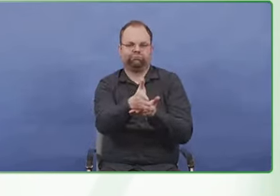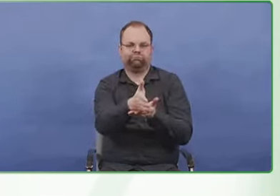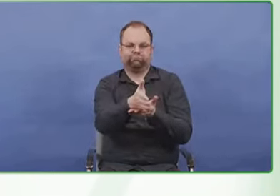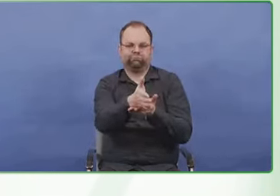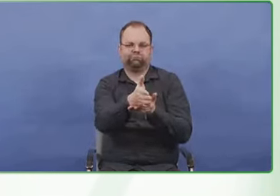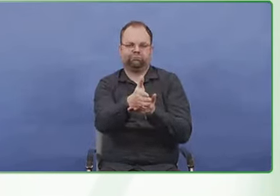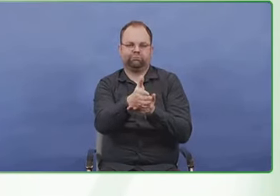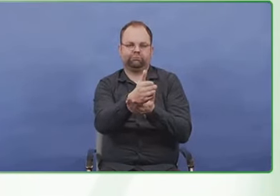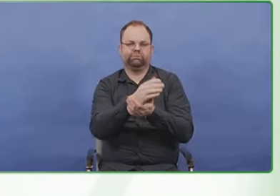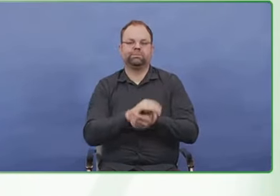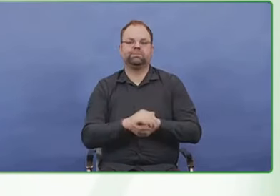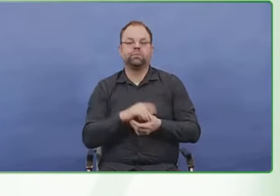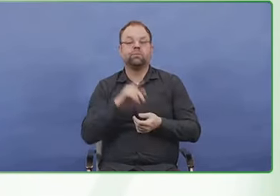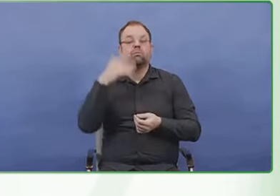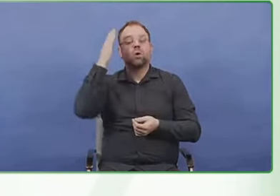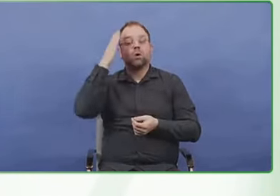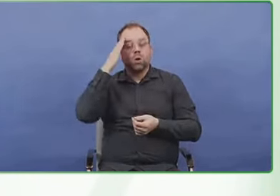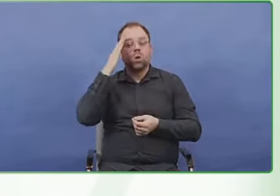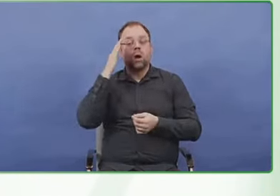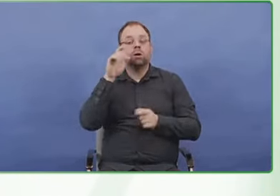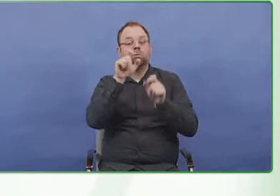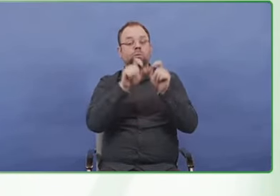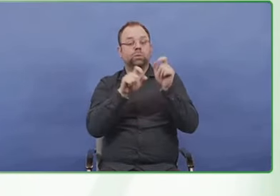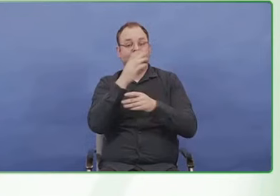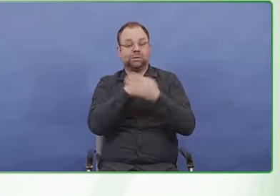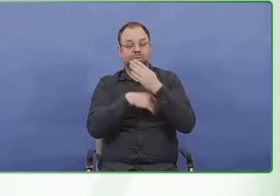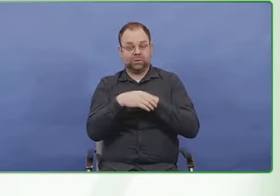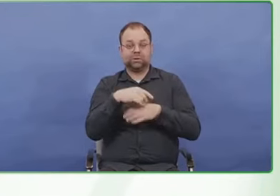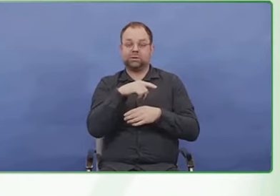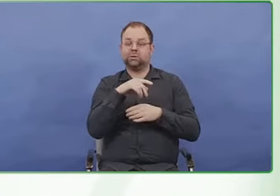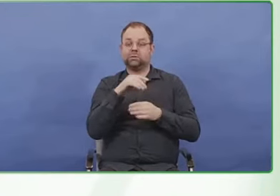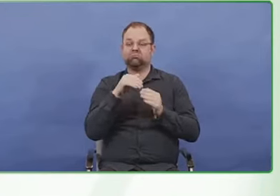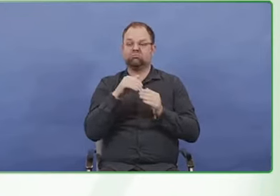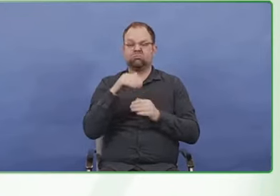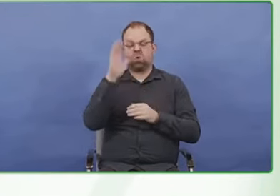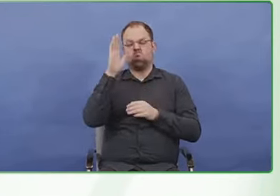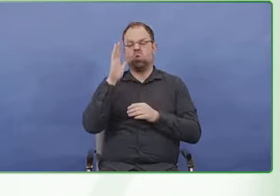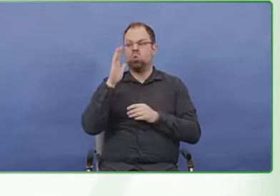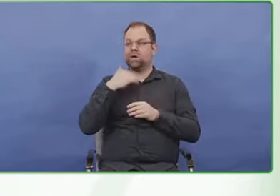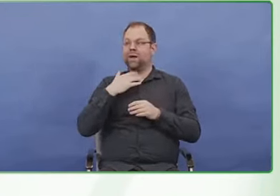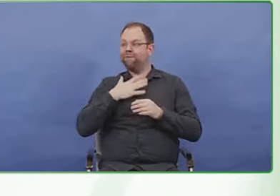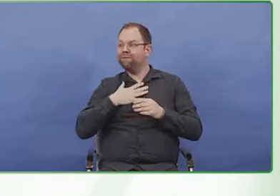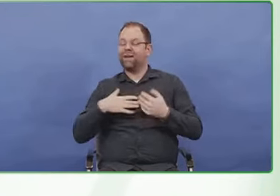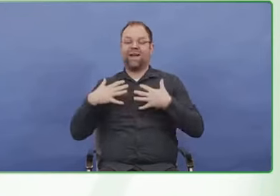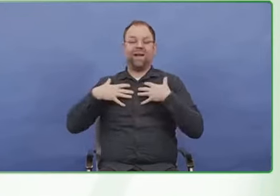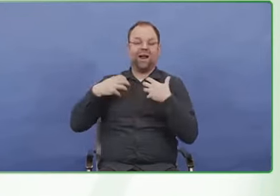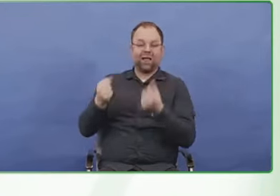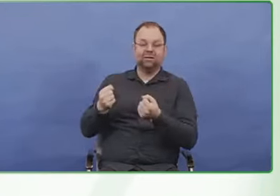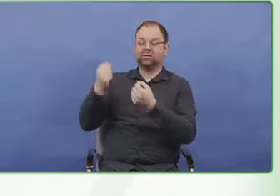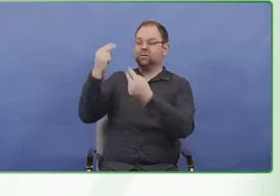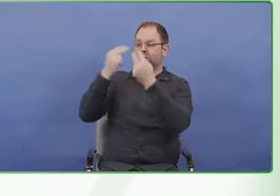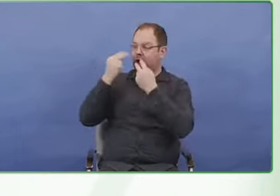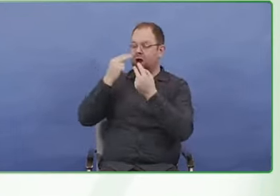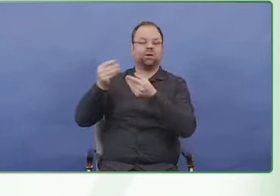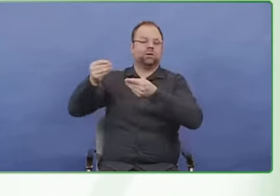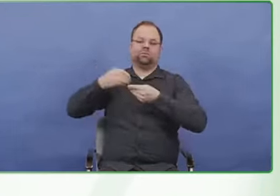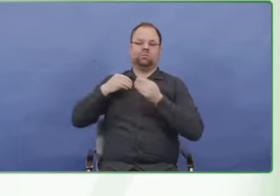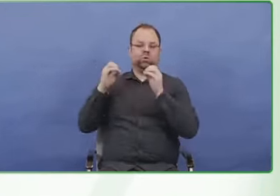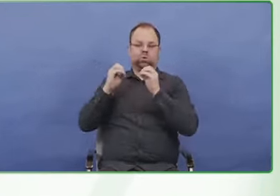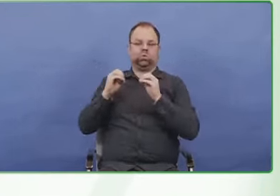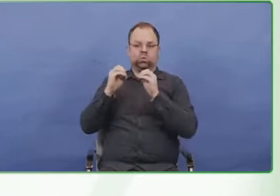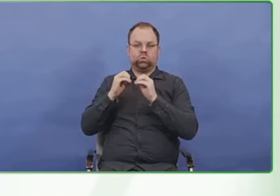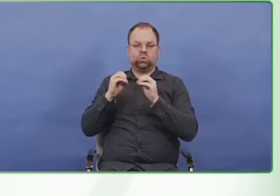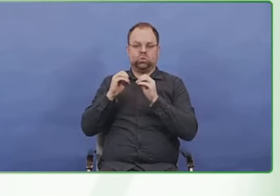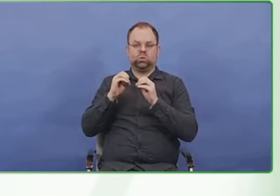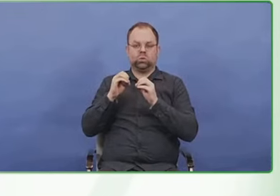important topic around the highest attainable standard of health for persons with disabilities. So that resolution tries to address issues around the need